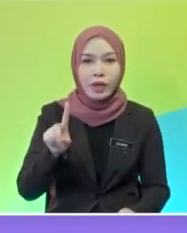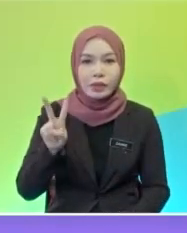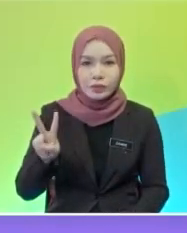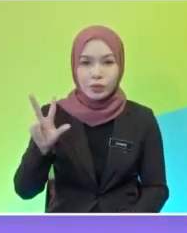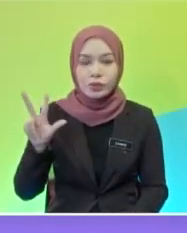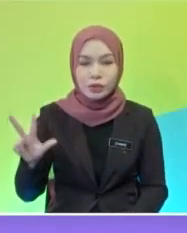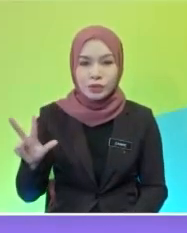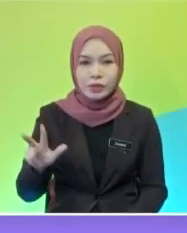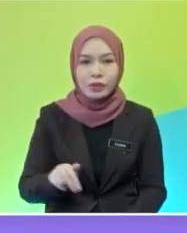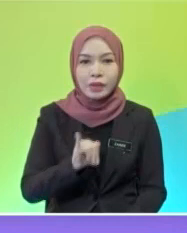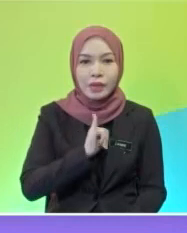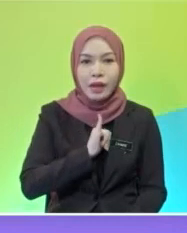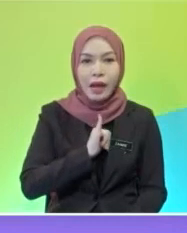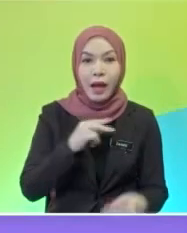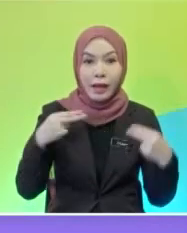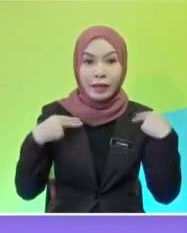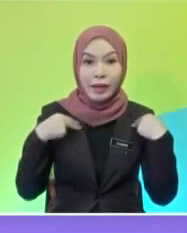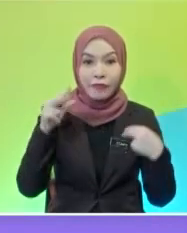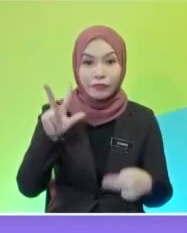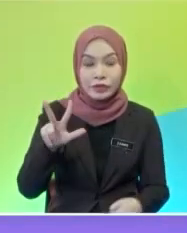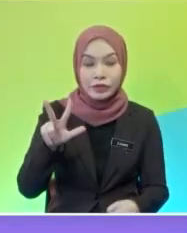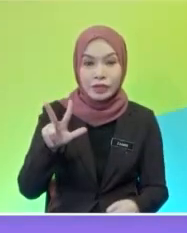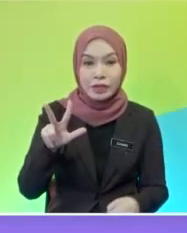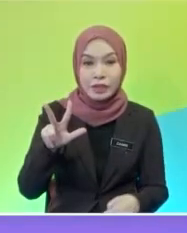1, 2, 3. I have three sides.